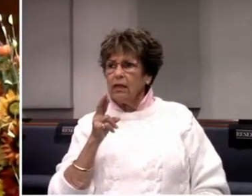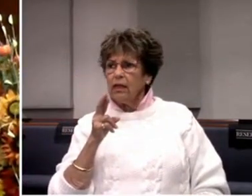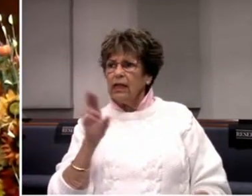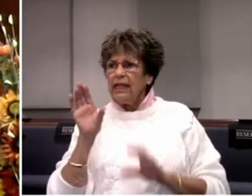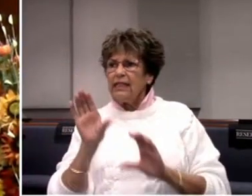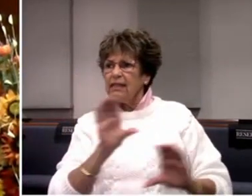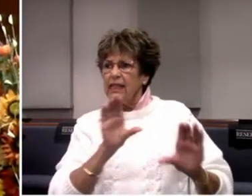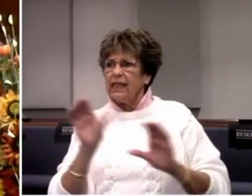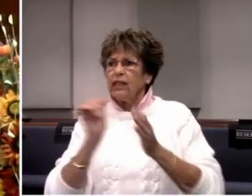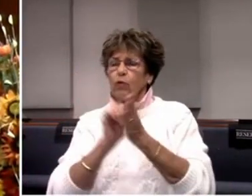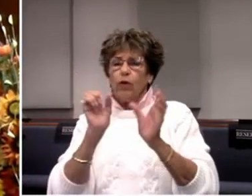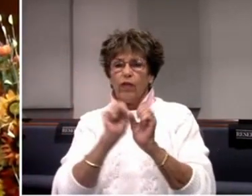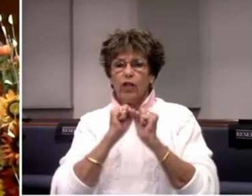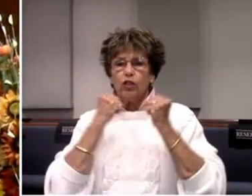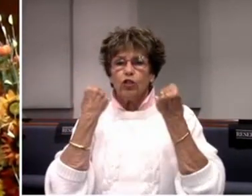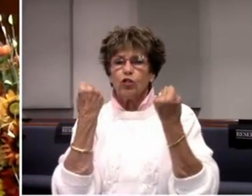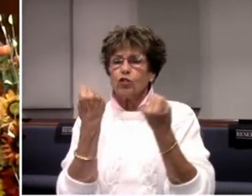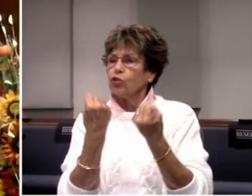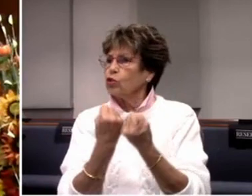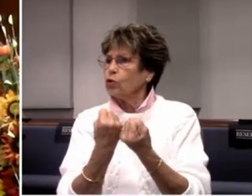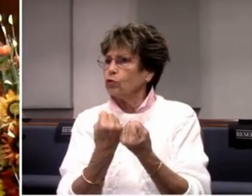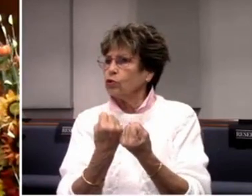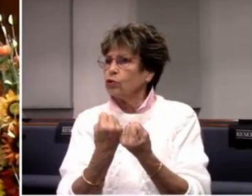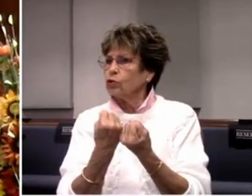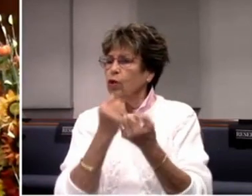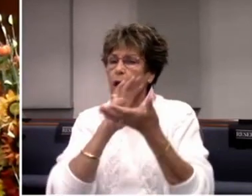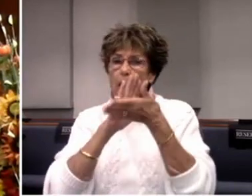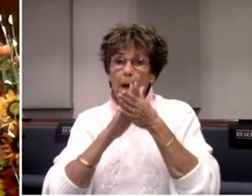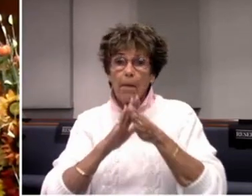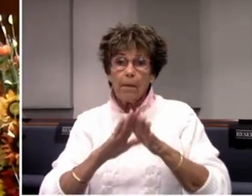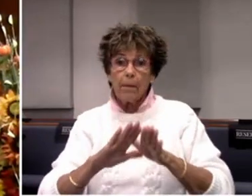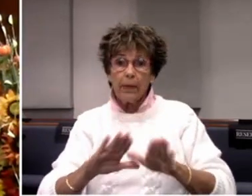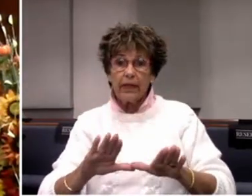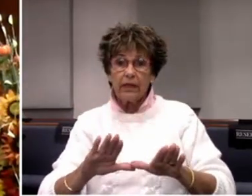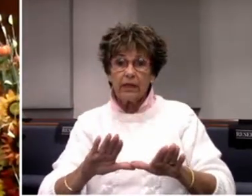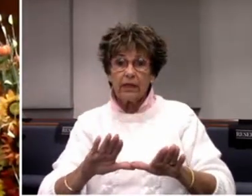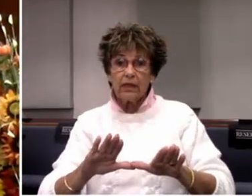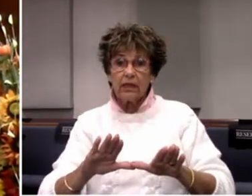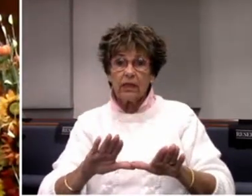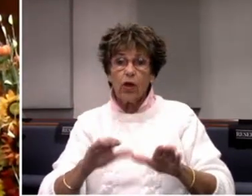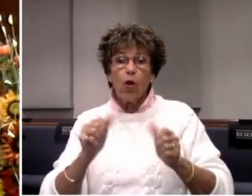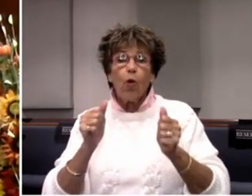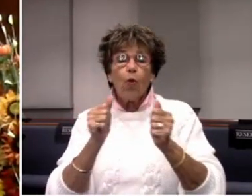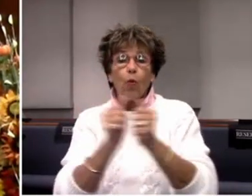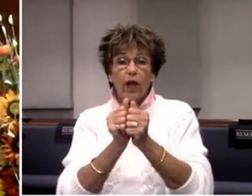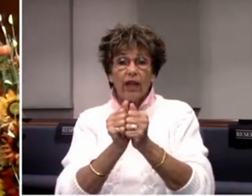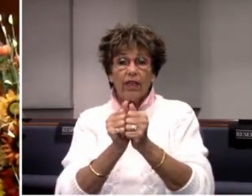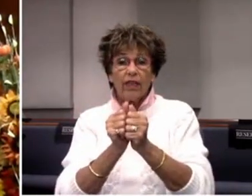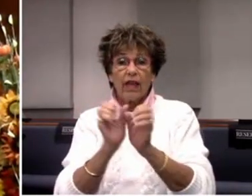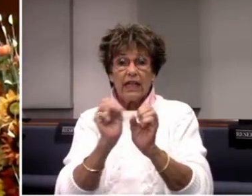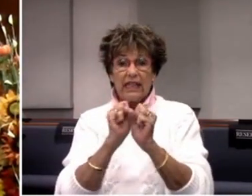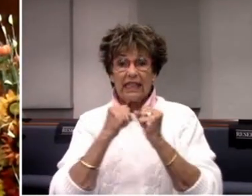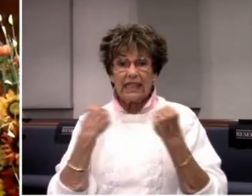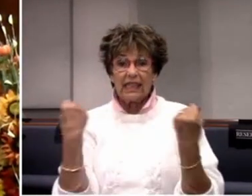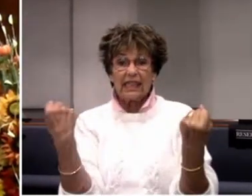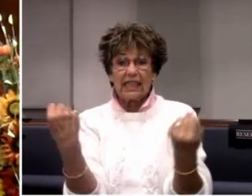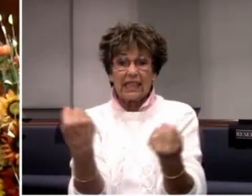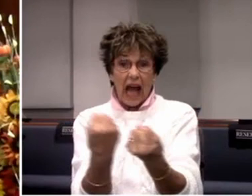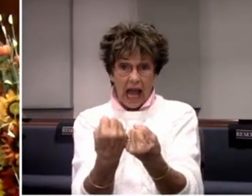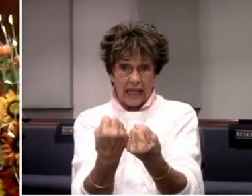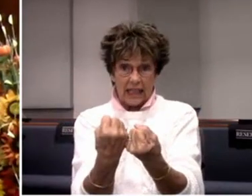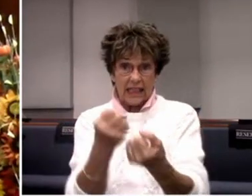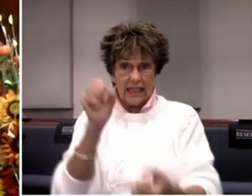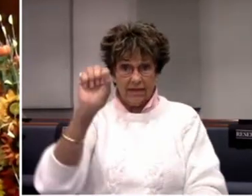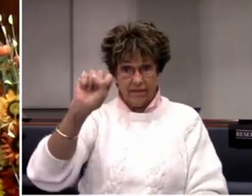social peace. He's dealing with society. In the context of